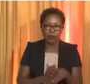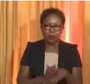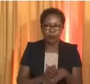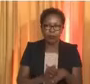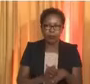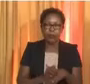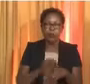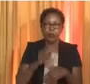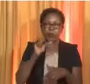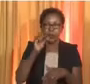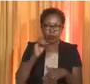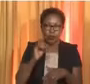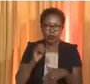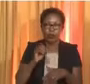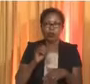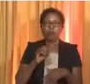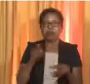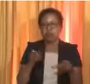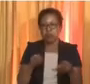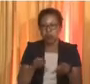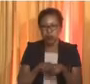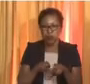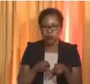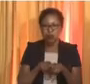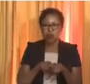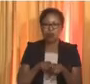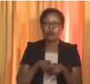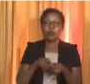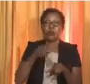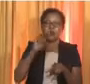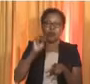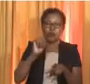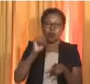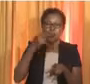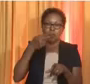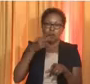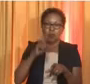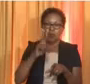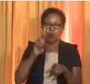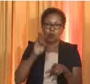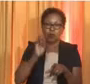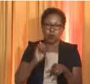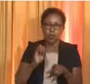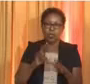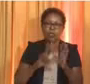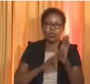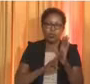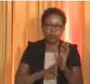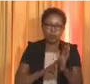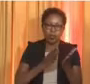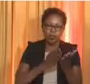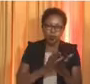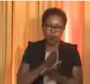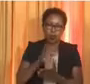So was Mohori, represented by Ms. Caroline Kituku,